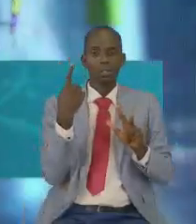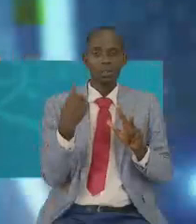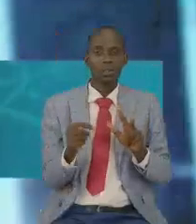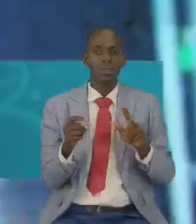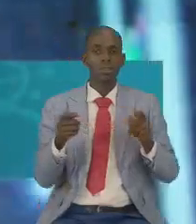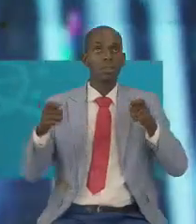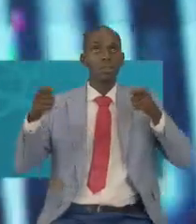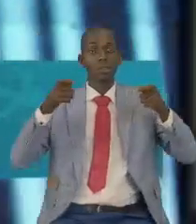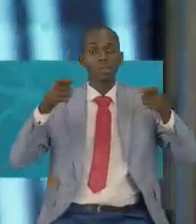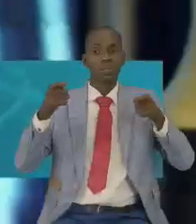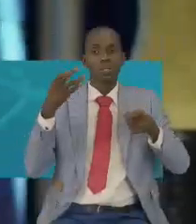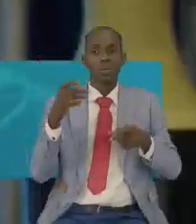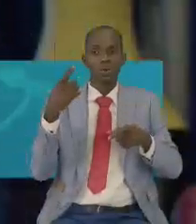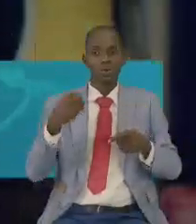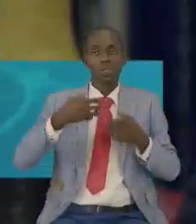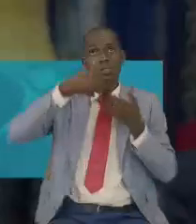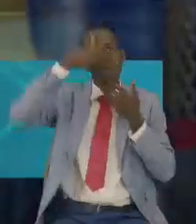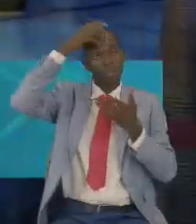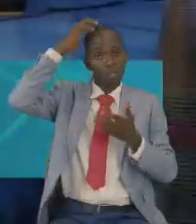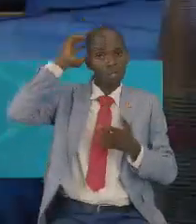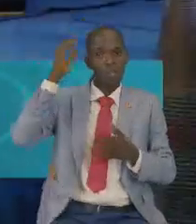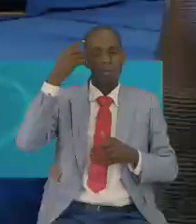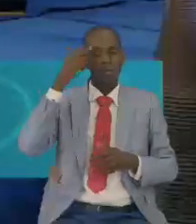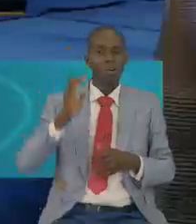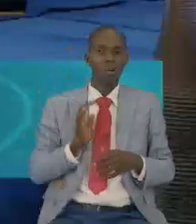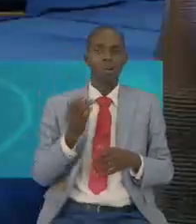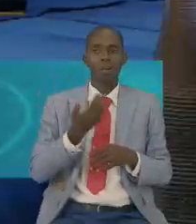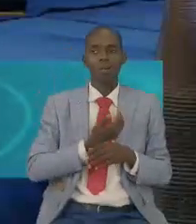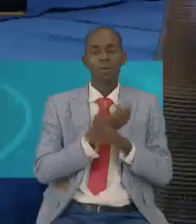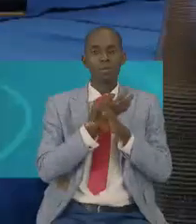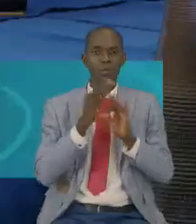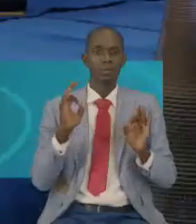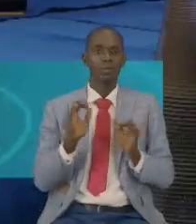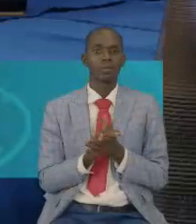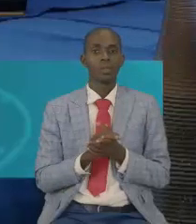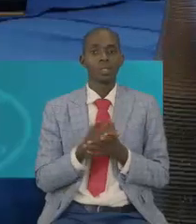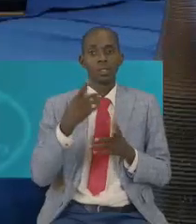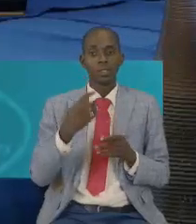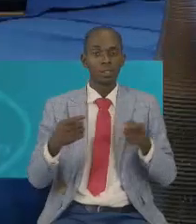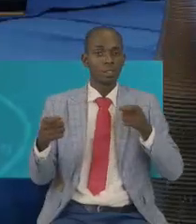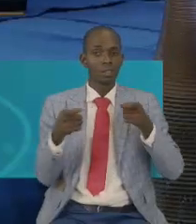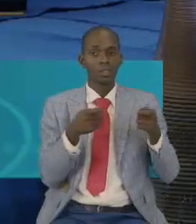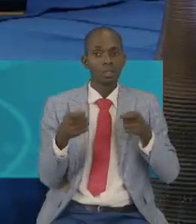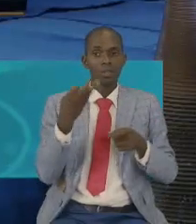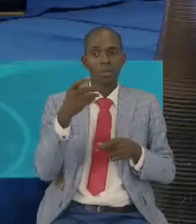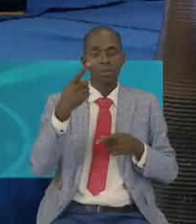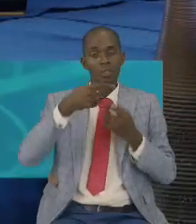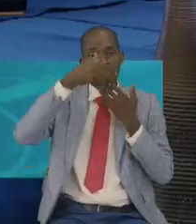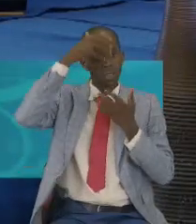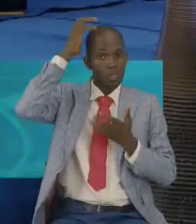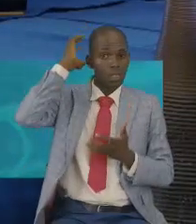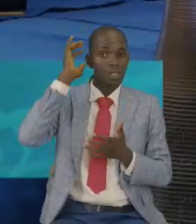for our freedom. The reign of the lion, that means the authority. That means